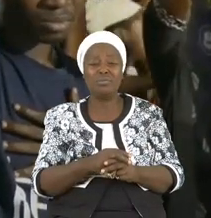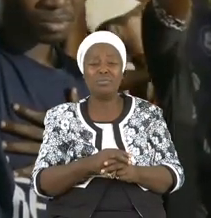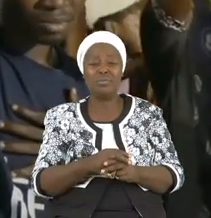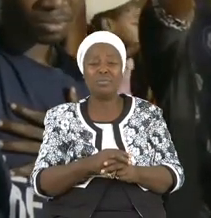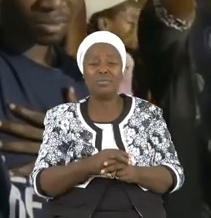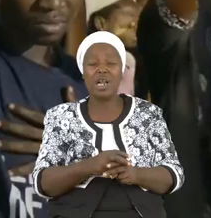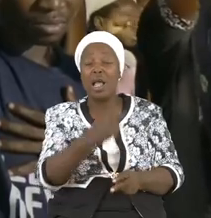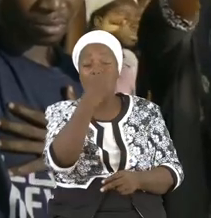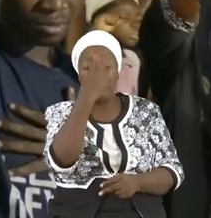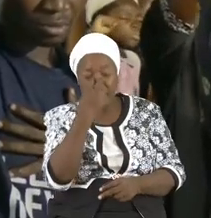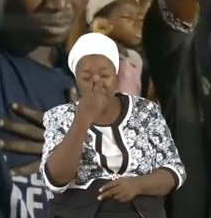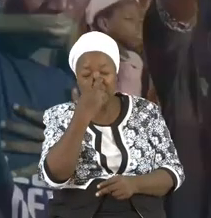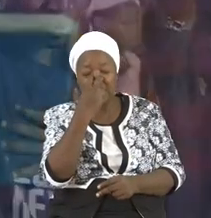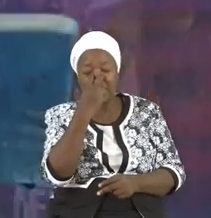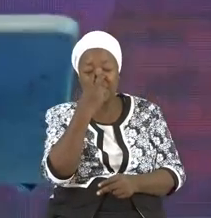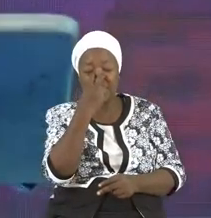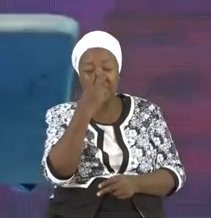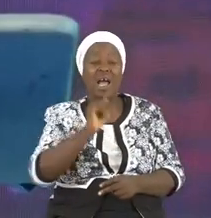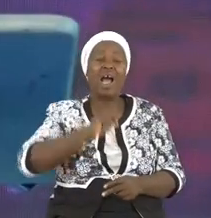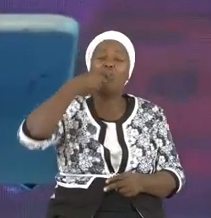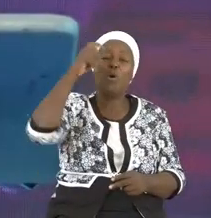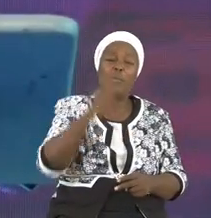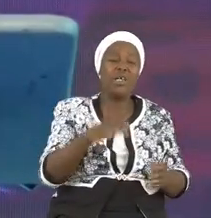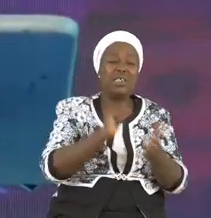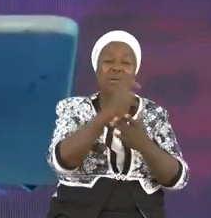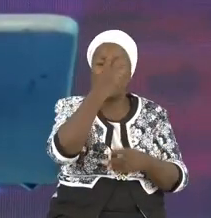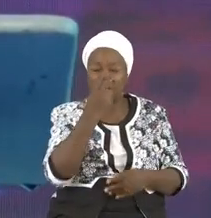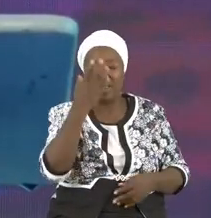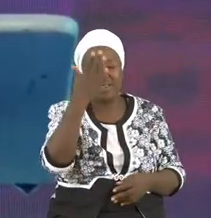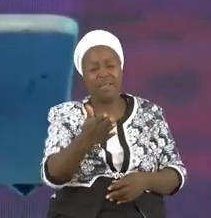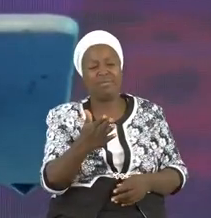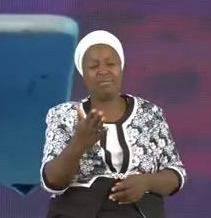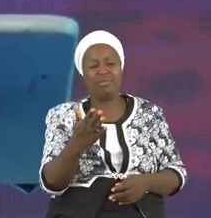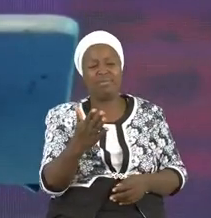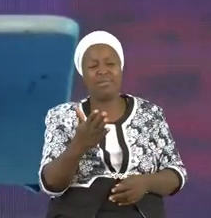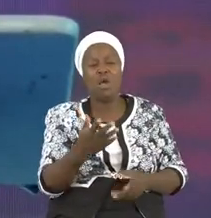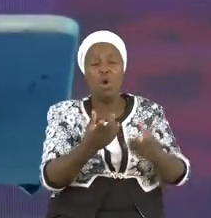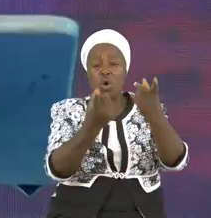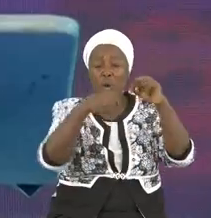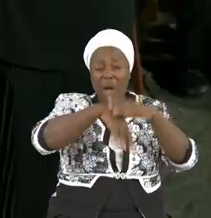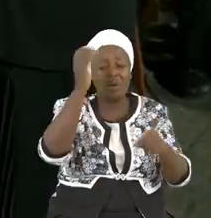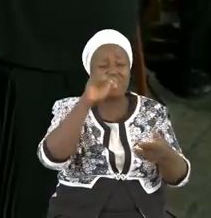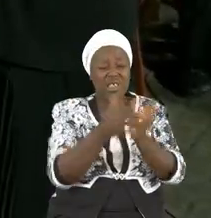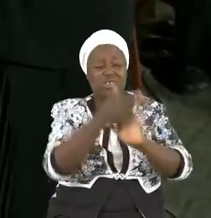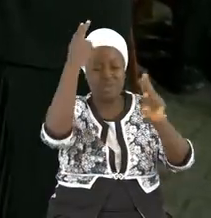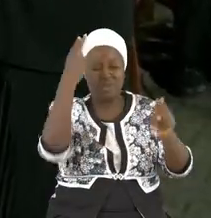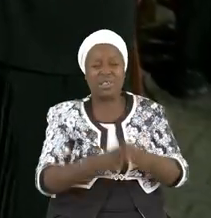Blindness, I command that blindness there. Amen. Come out in Jesus' name.